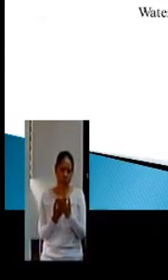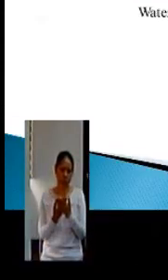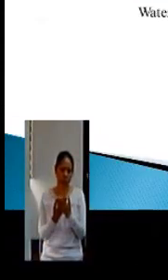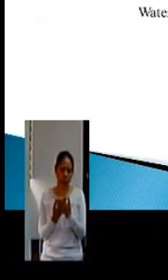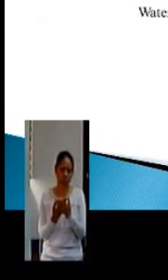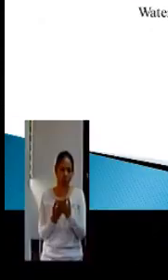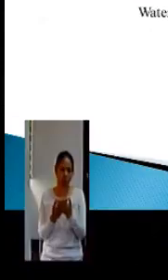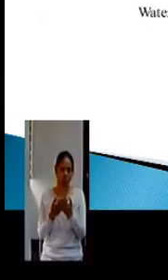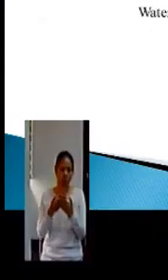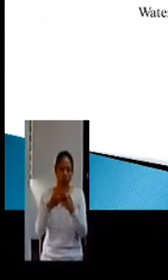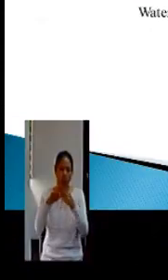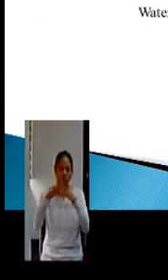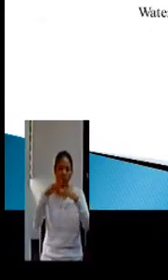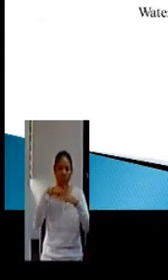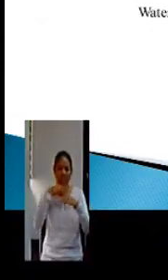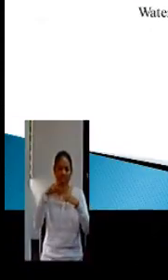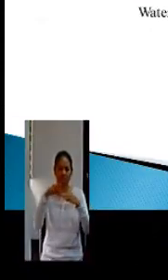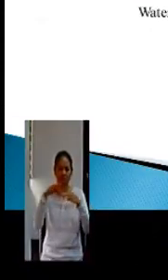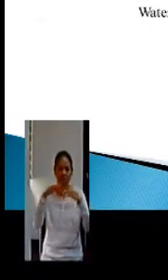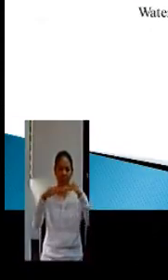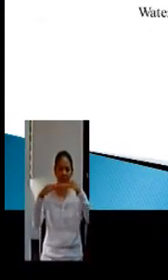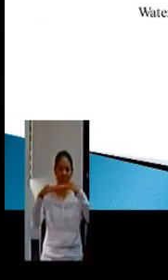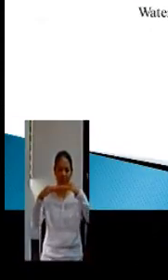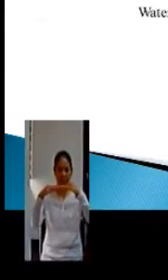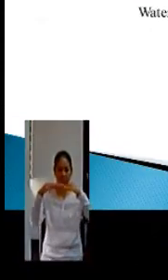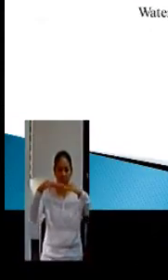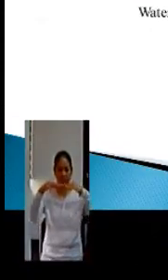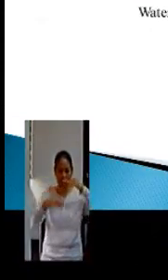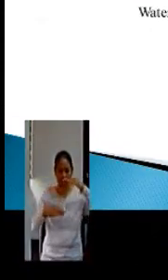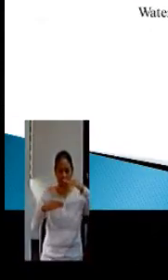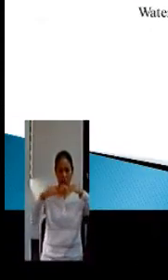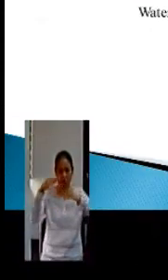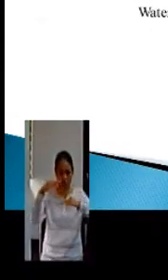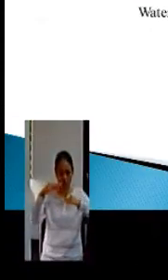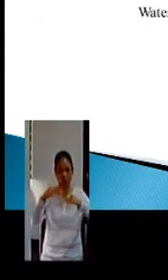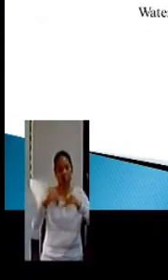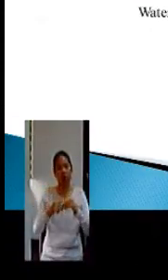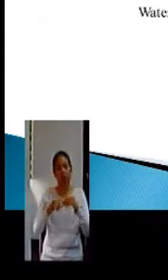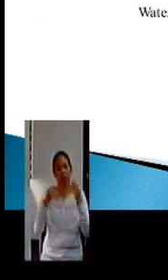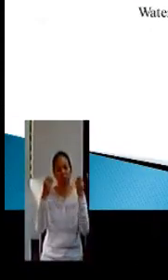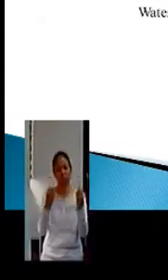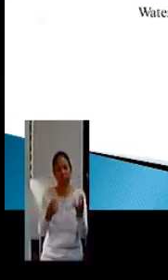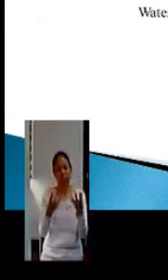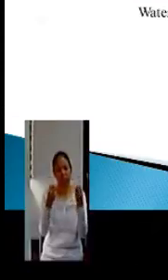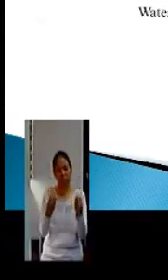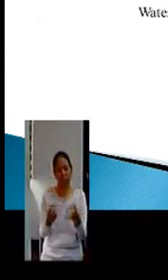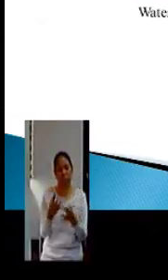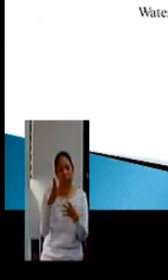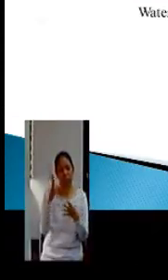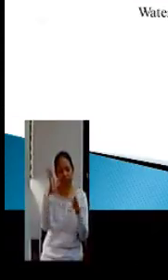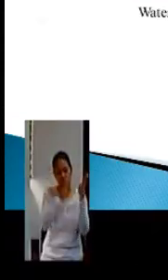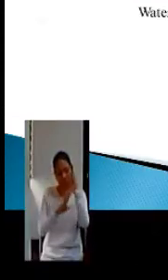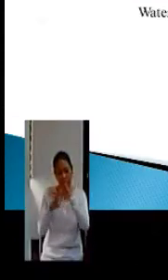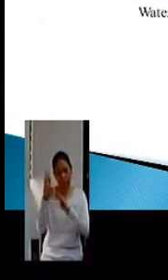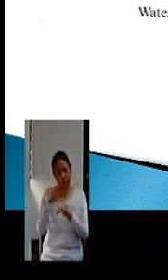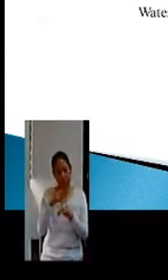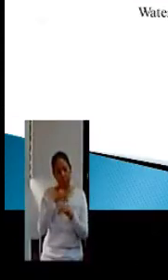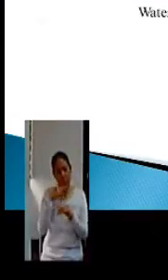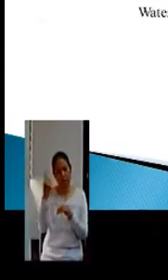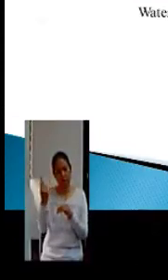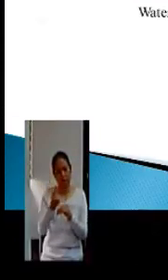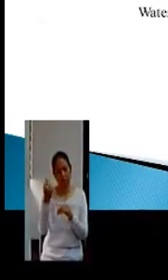imbalance in our ecology today, nagiging marami na kaming problema, not really on our rice terraces,